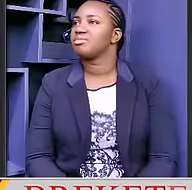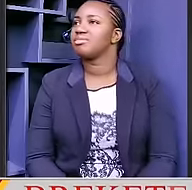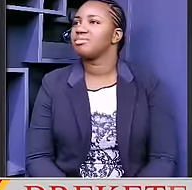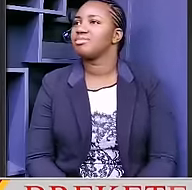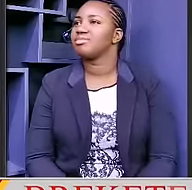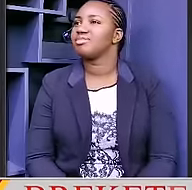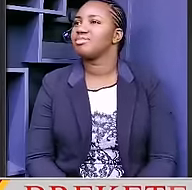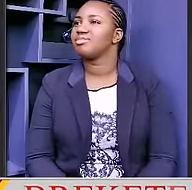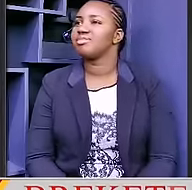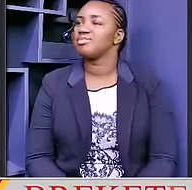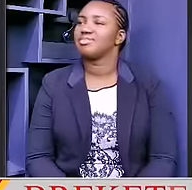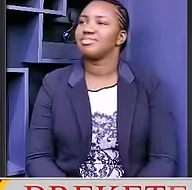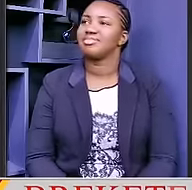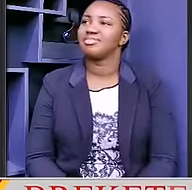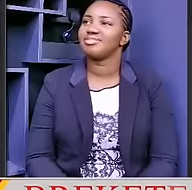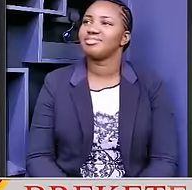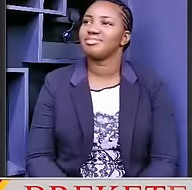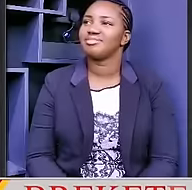Make a note like